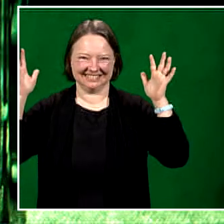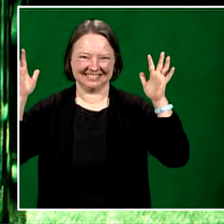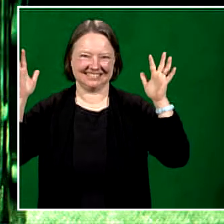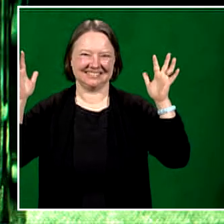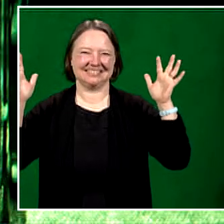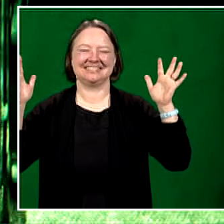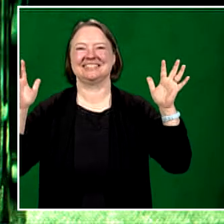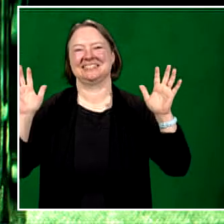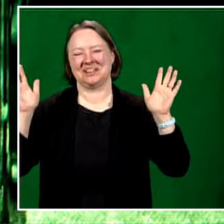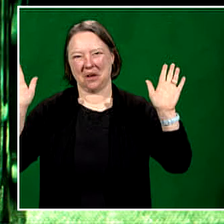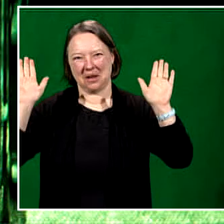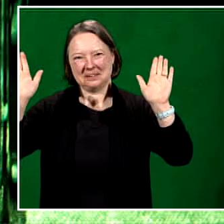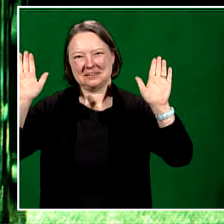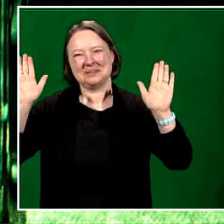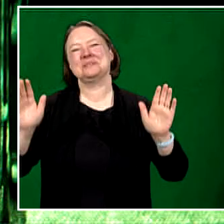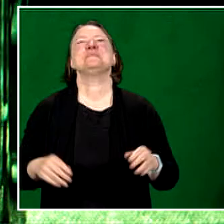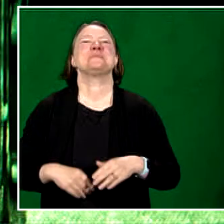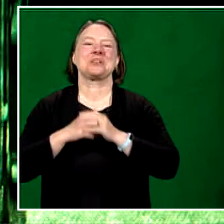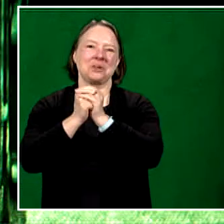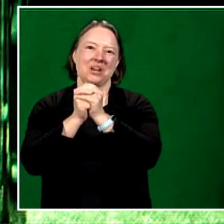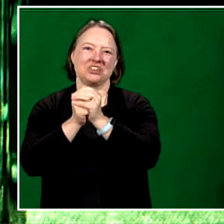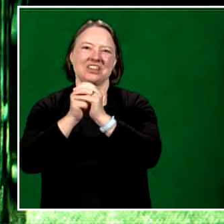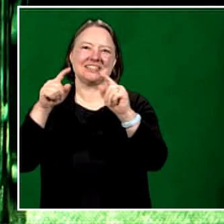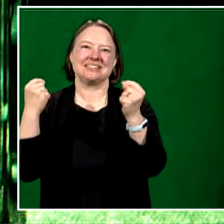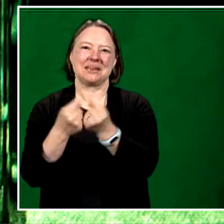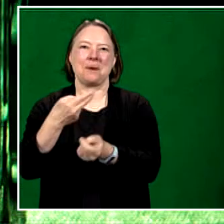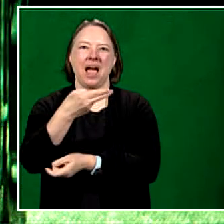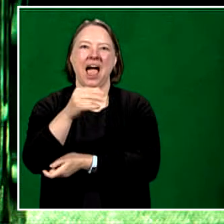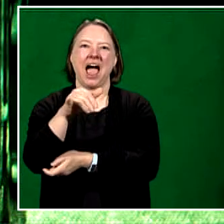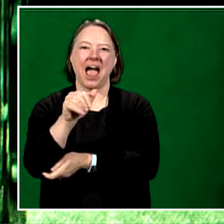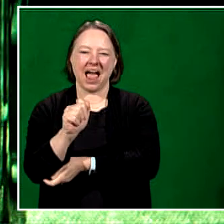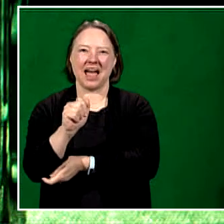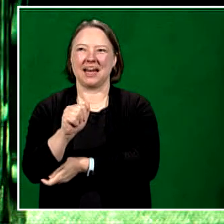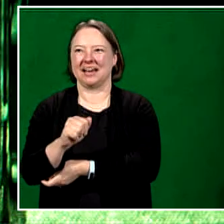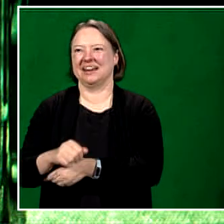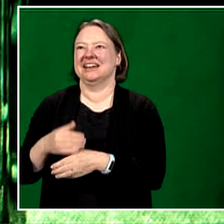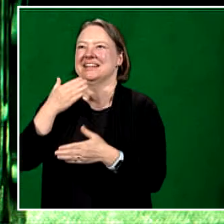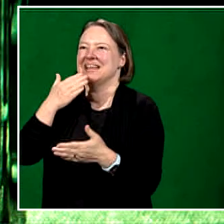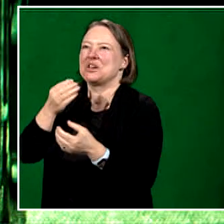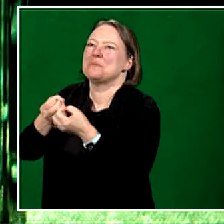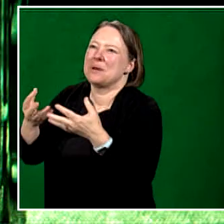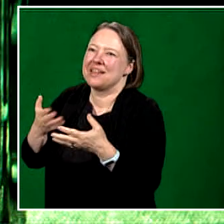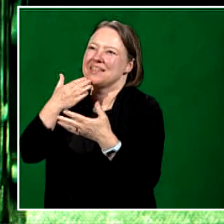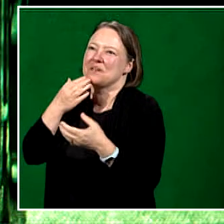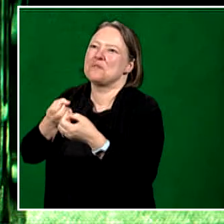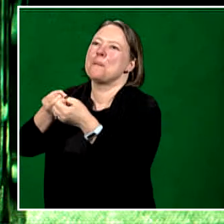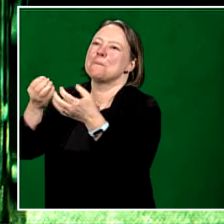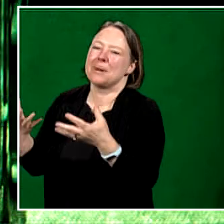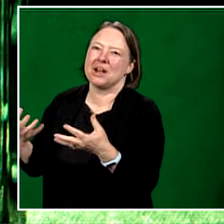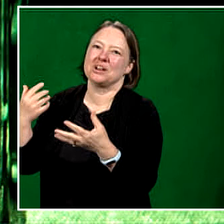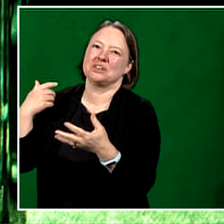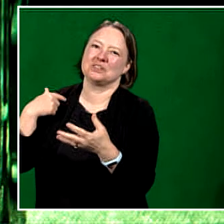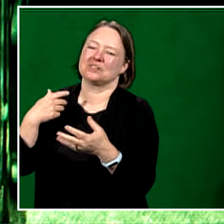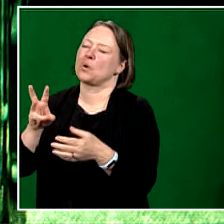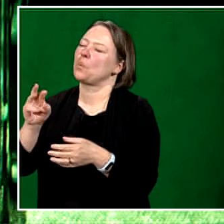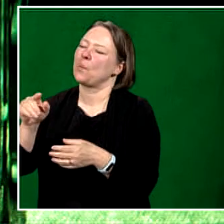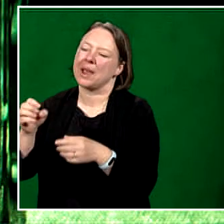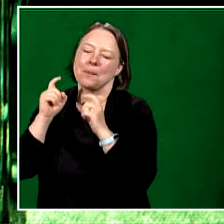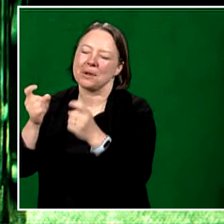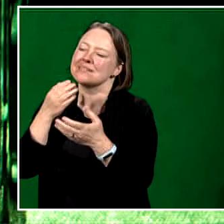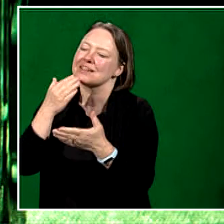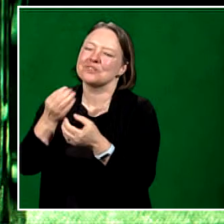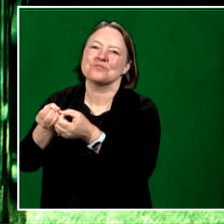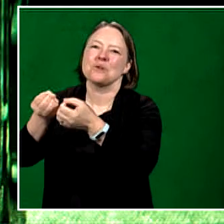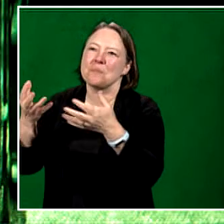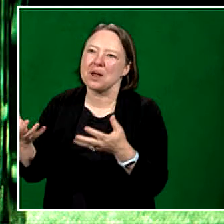Awesome. Congratulations, Team Haya. Thank you very much. Thank you very much, Wege Prize. Thank you very much for this